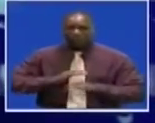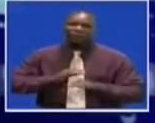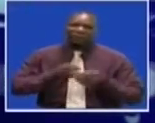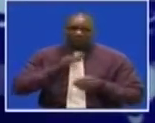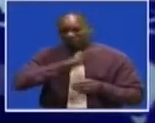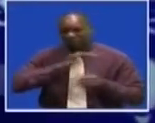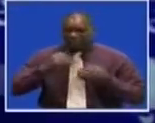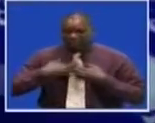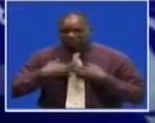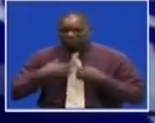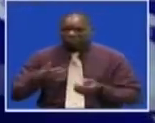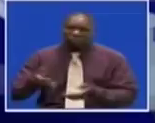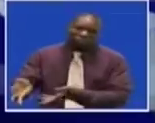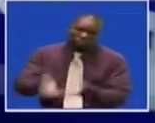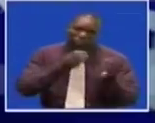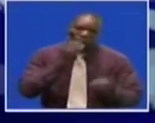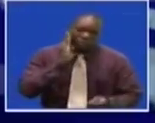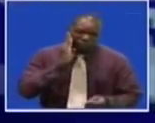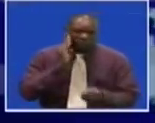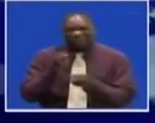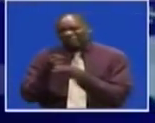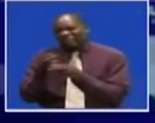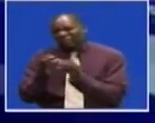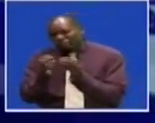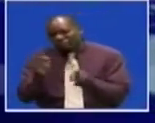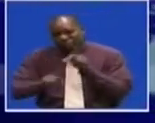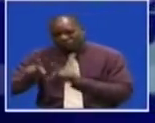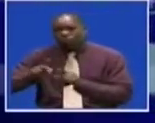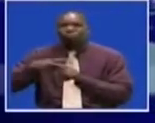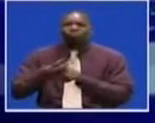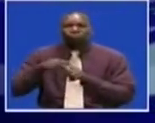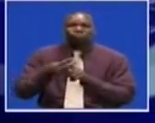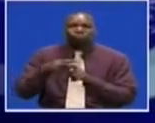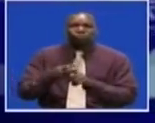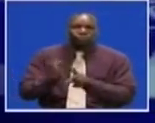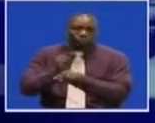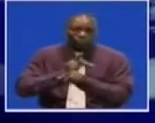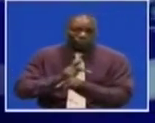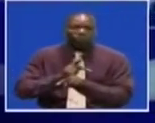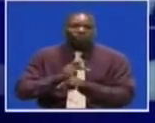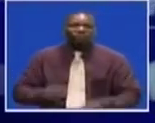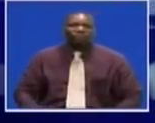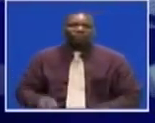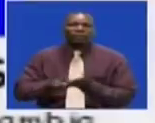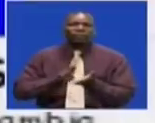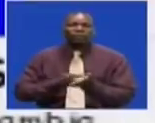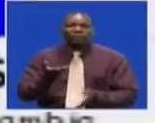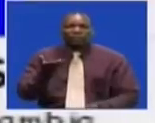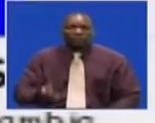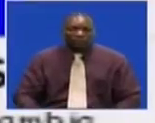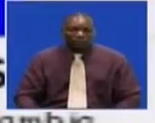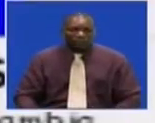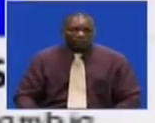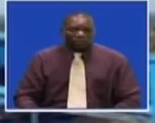a skeleton staff to undertake care and maintenance. Details are in the following report. Chambishi